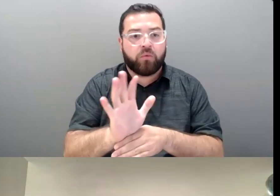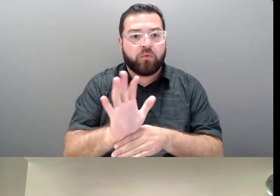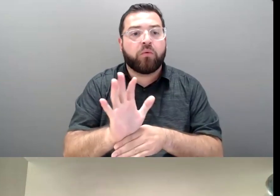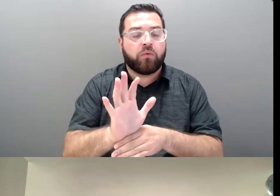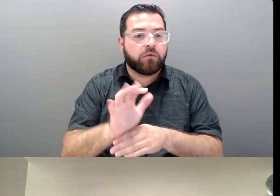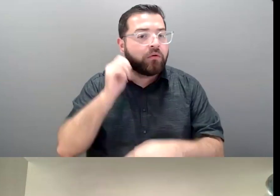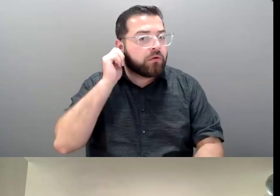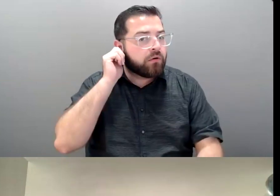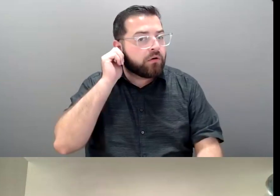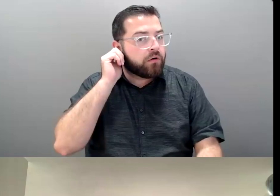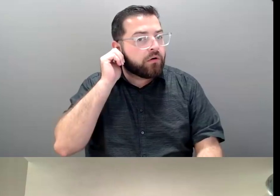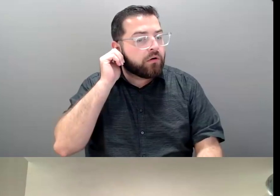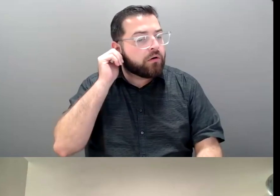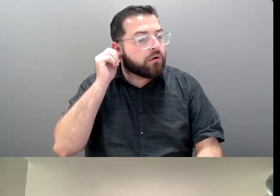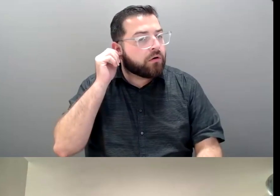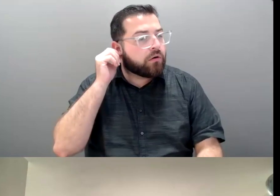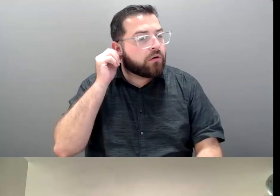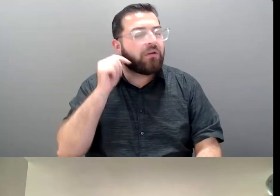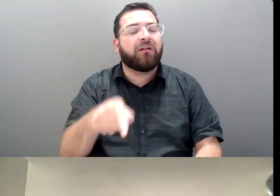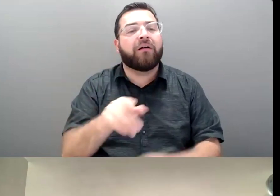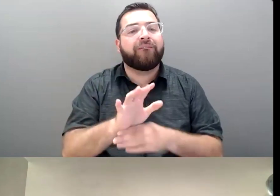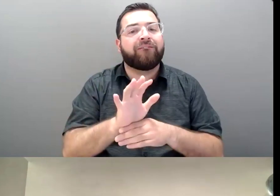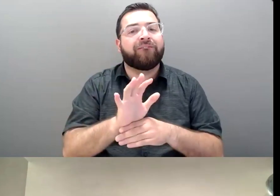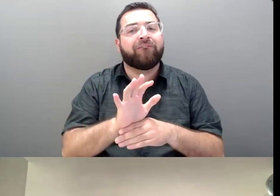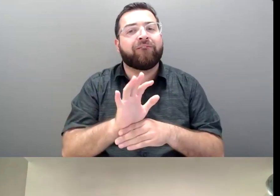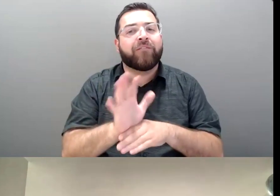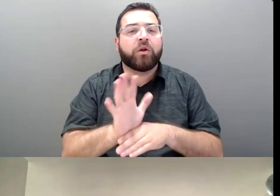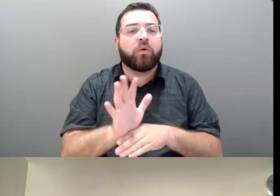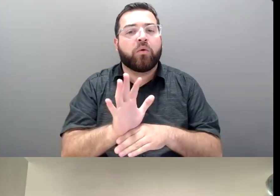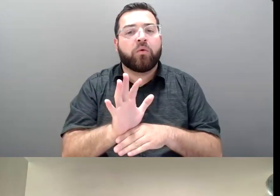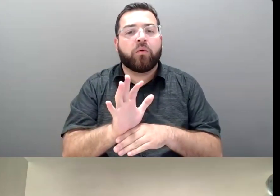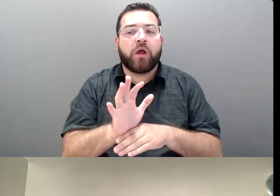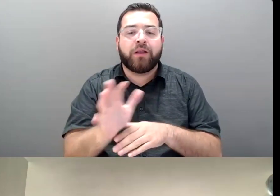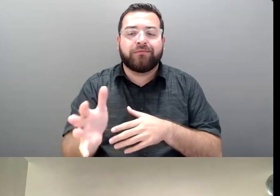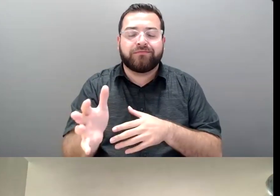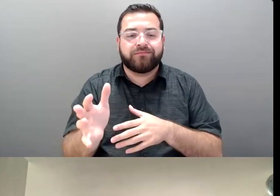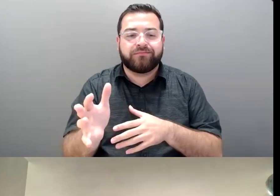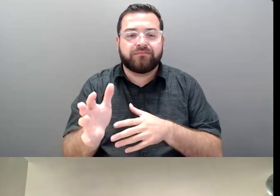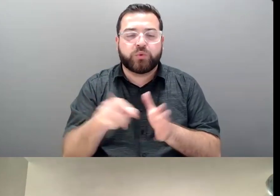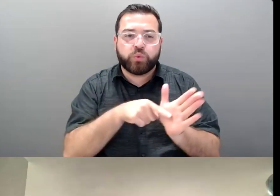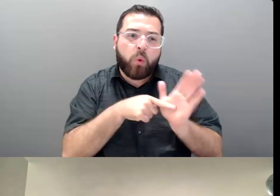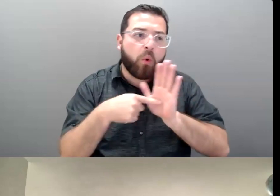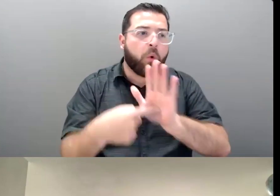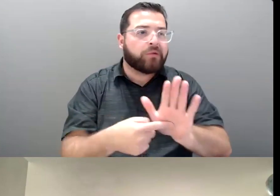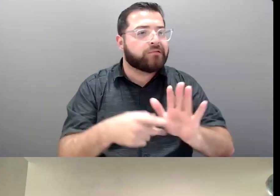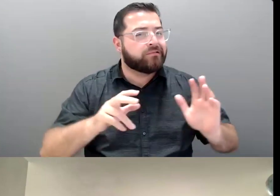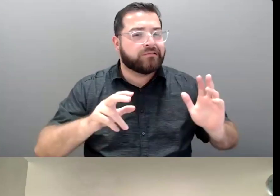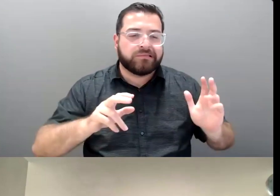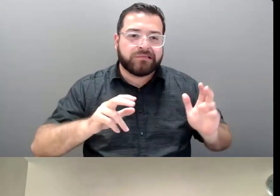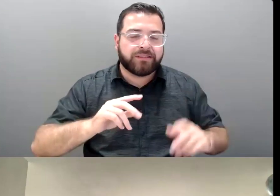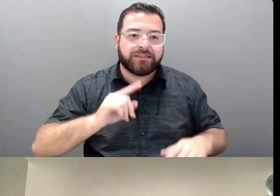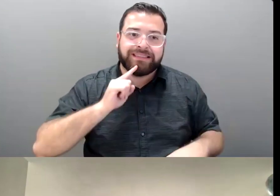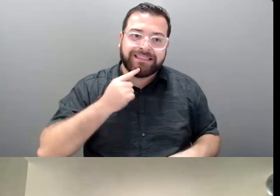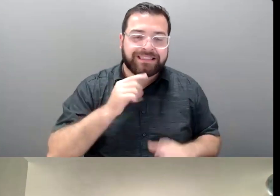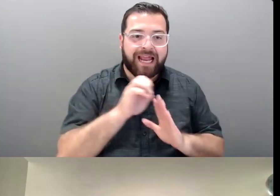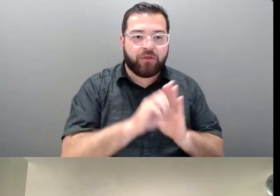That kind of frames the really big ethical issues of AI. And if you have seen this video,